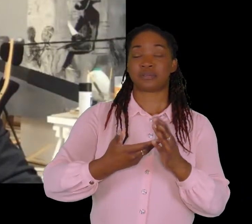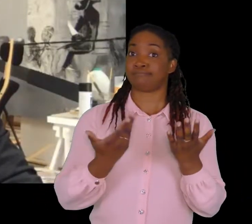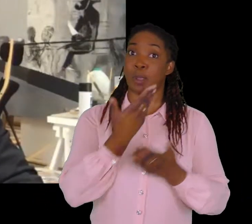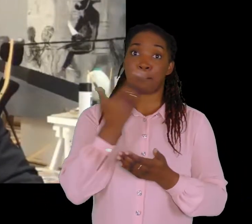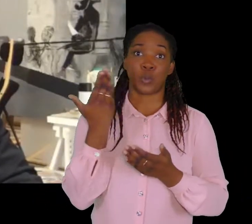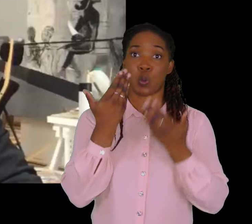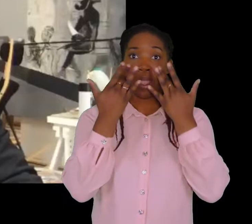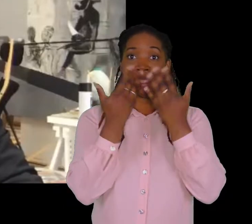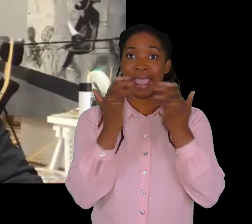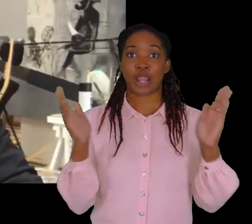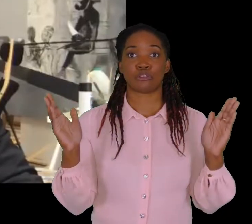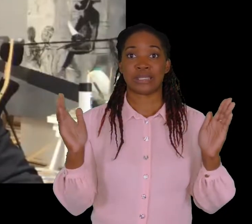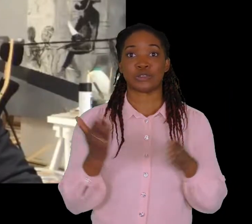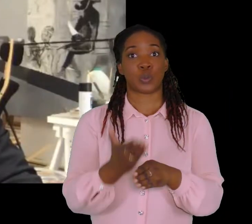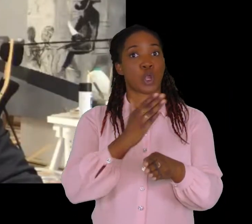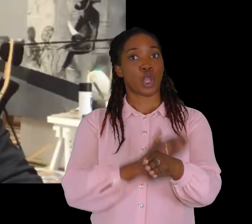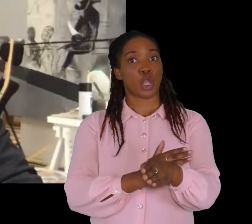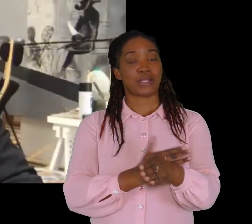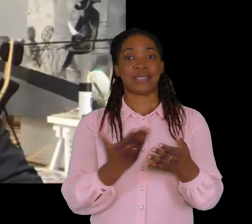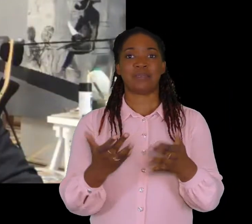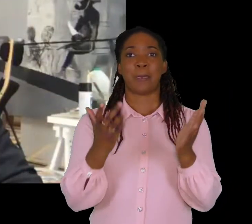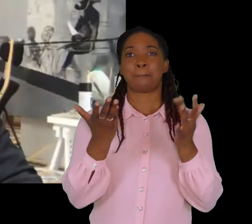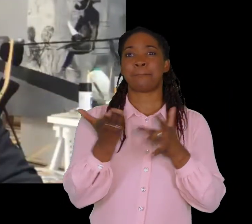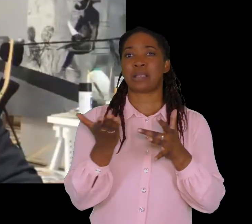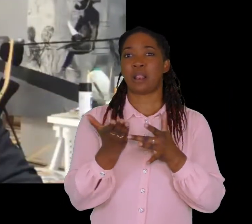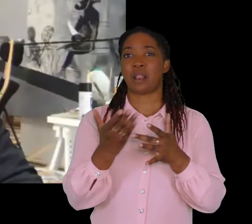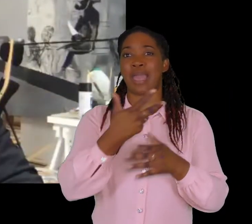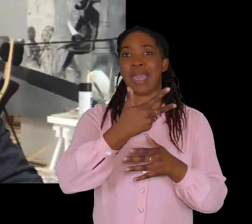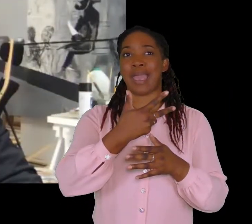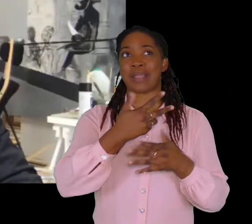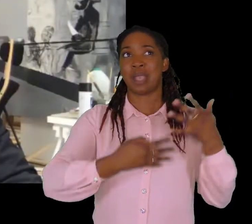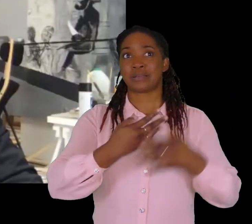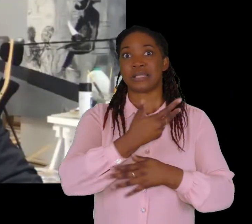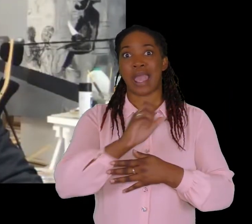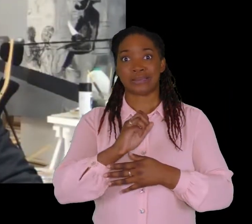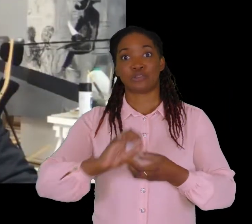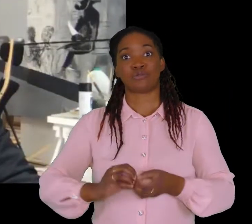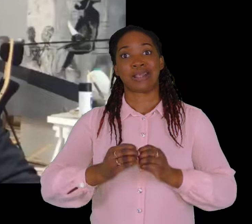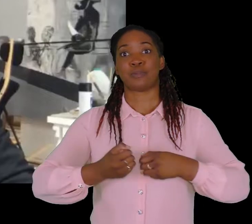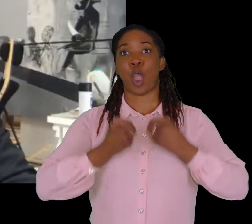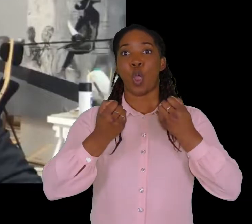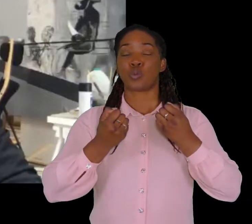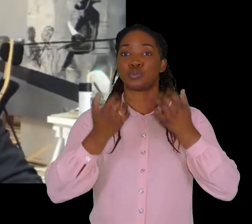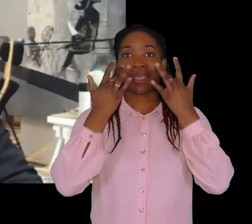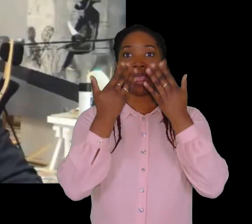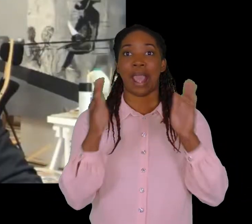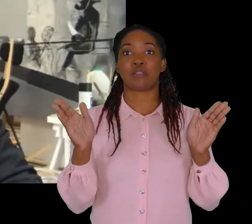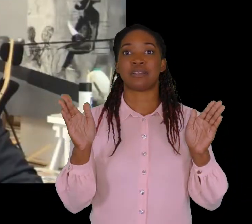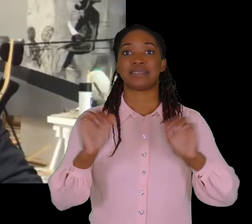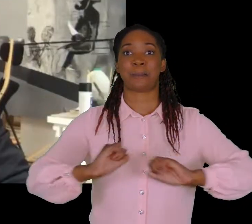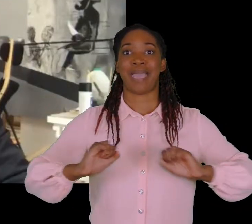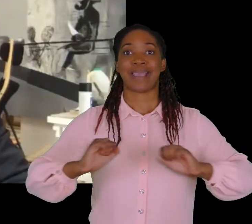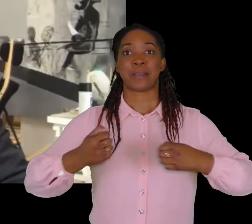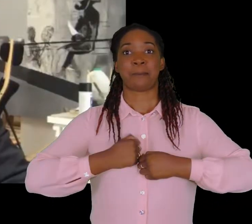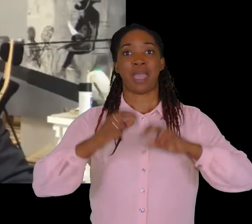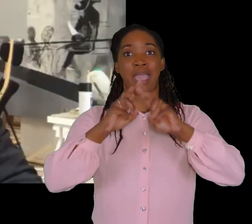there were no galleries. So from very early on in the mid-80s, I actually created my own gallery space in my house.